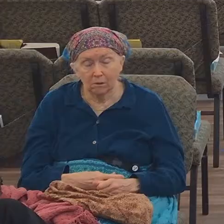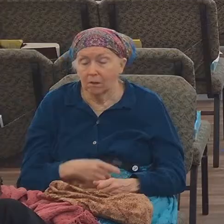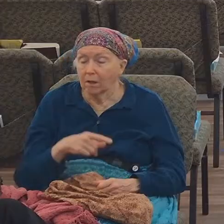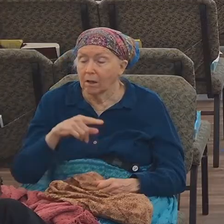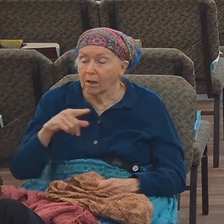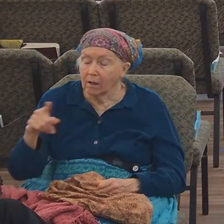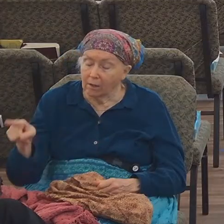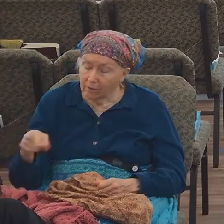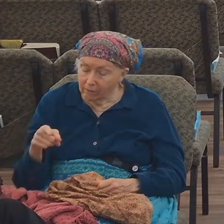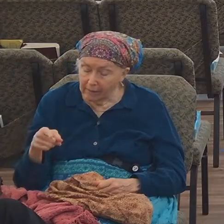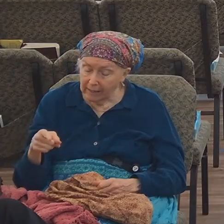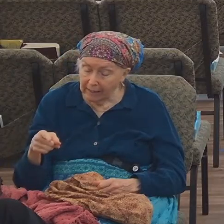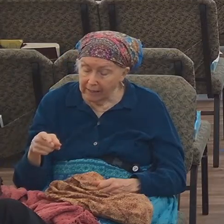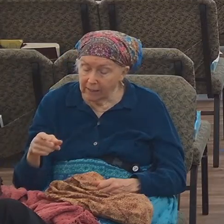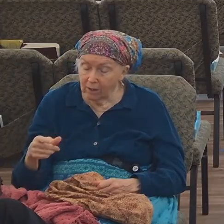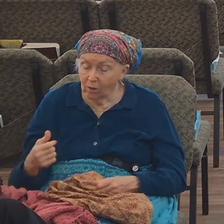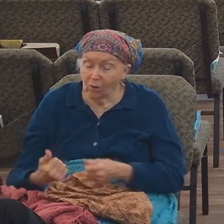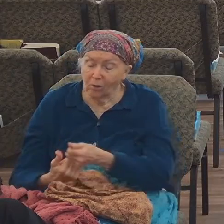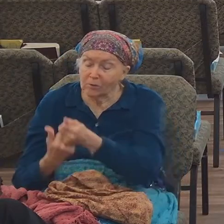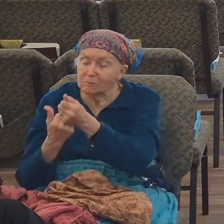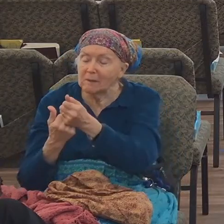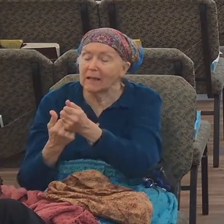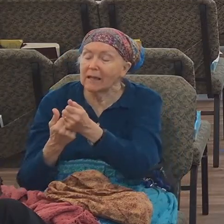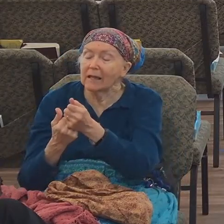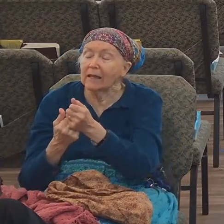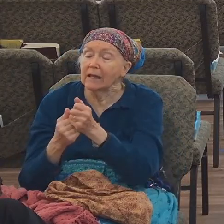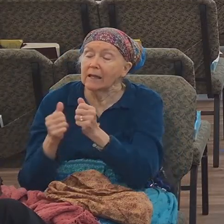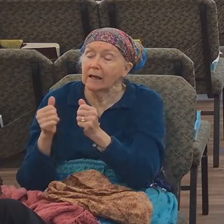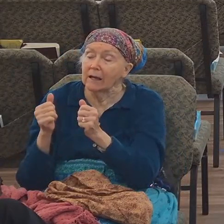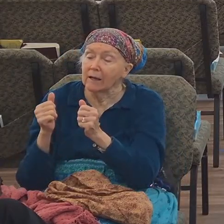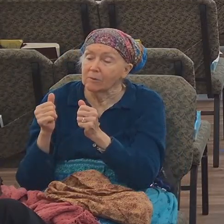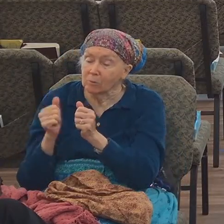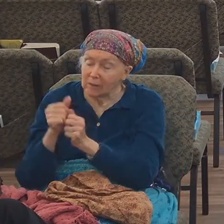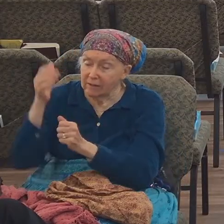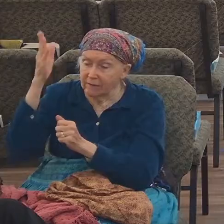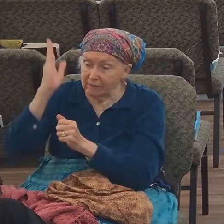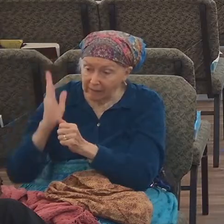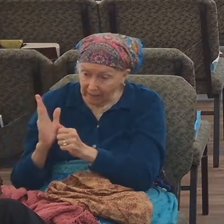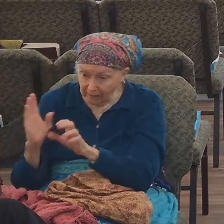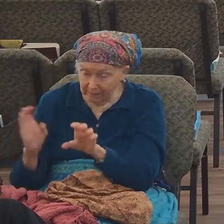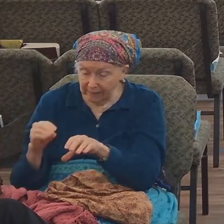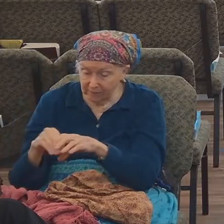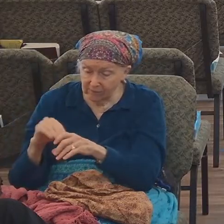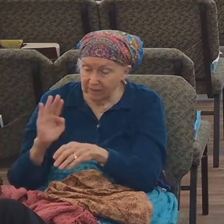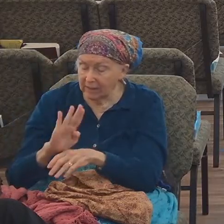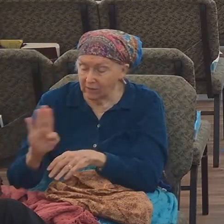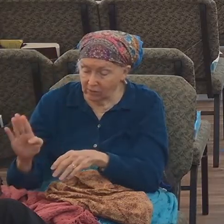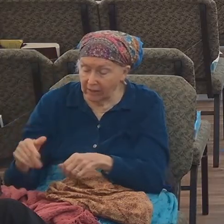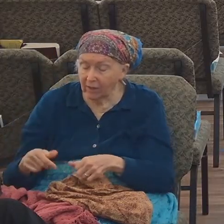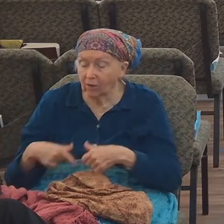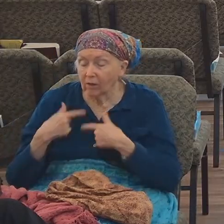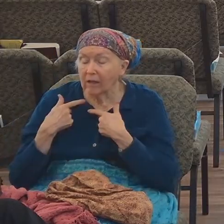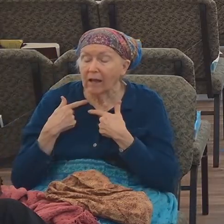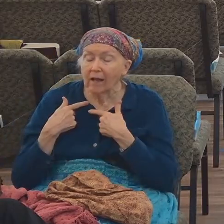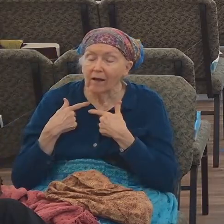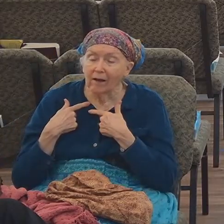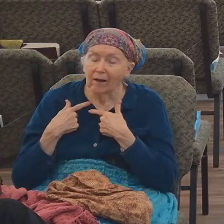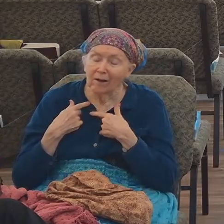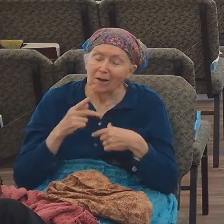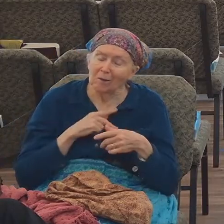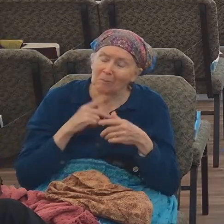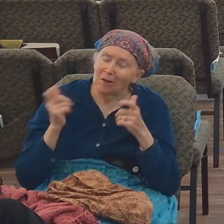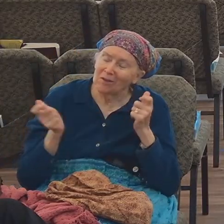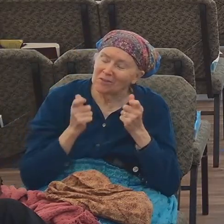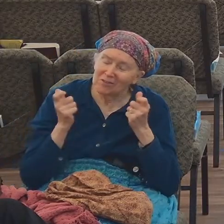in their lives, okay, especially in the beginning. And this is what Paul is expressing in chapter 1, right? He sees this and he celebrates